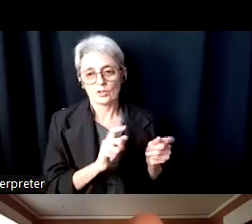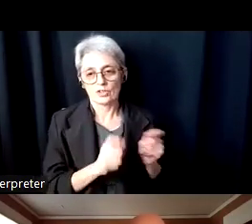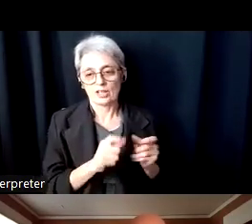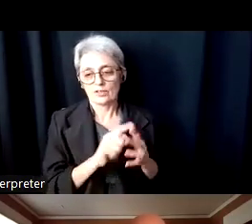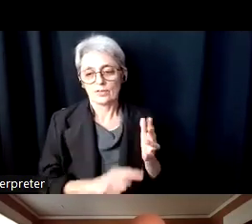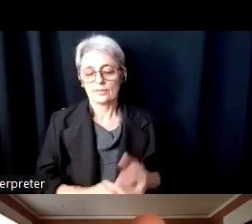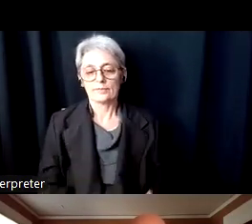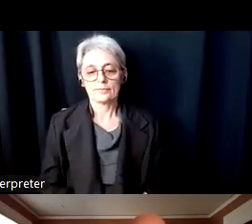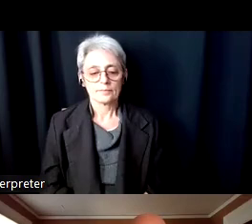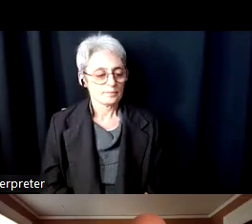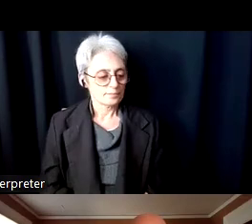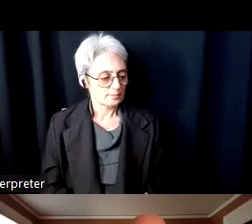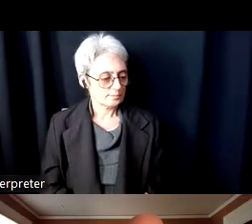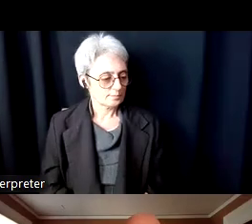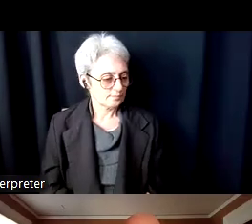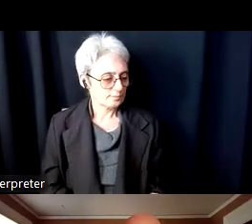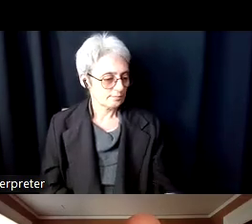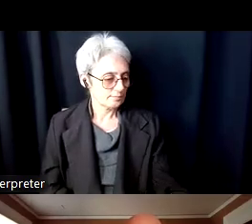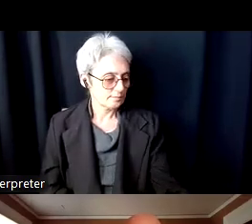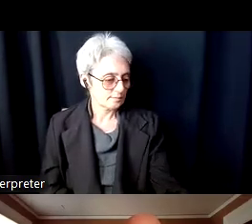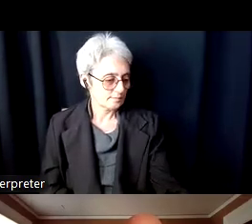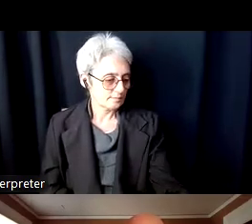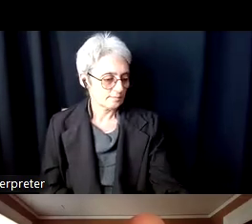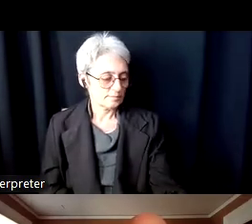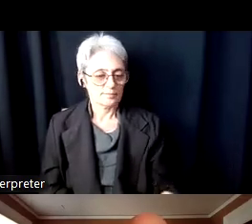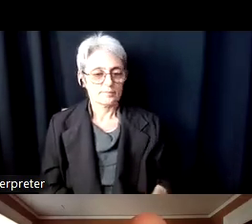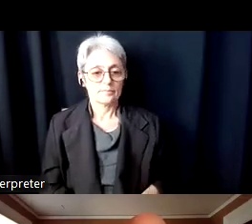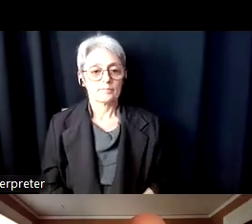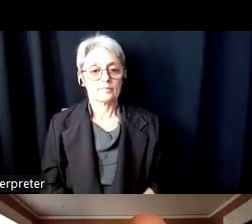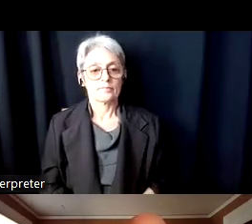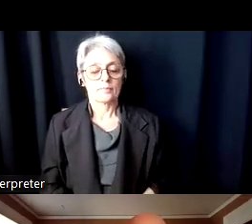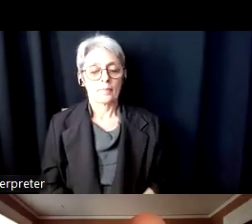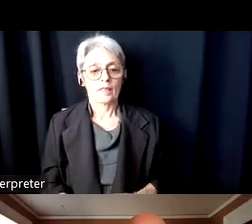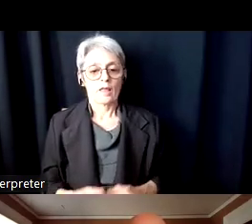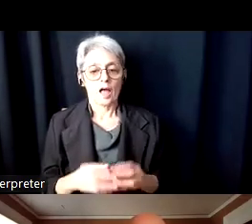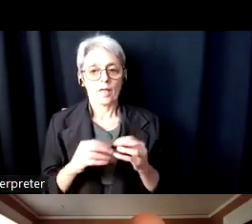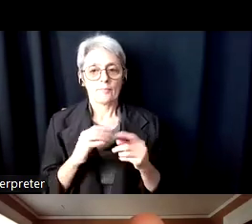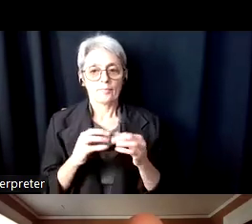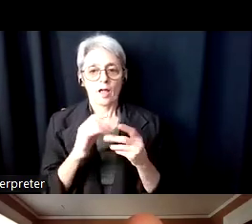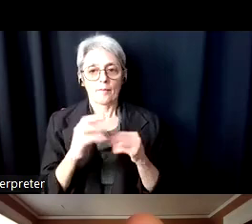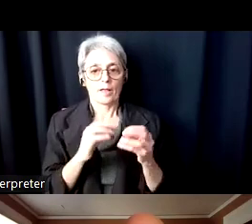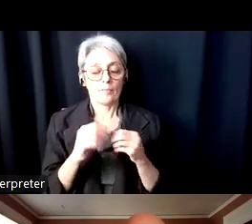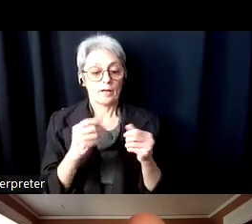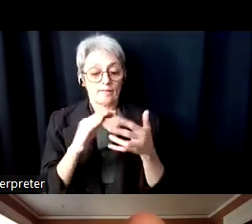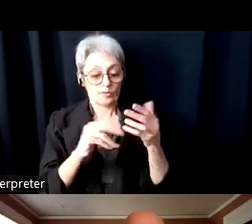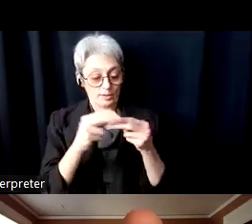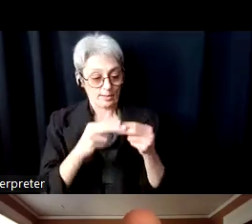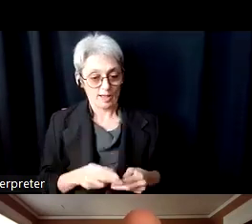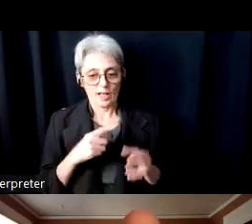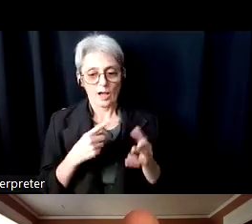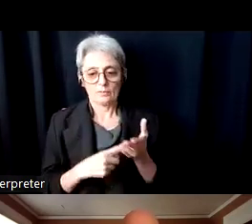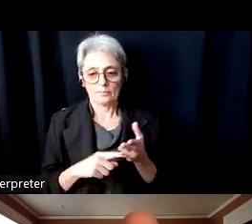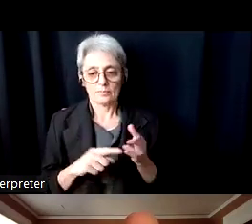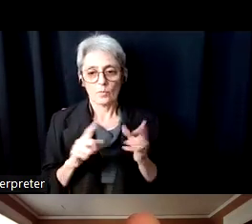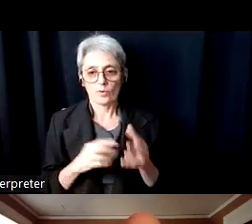In the next slide, in the next few slides, I'll briefly go over some of the themes we received. So again, we had